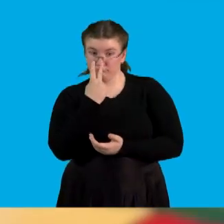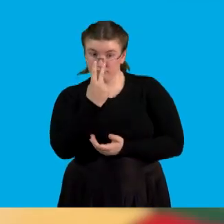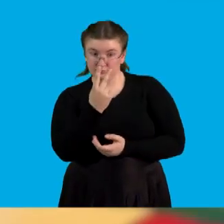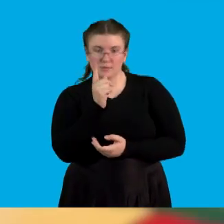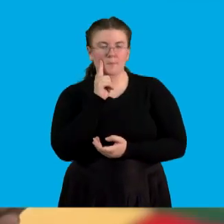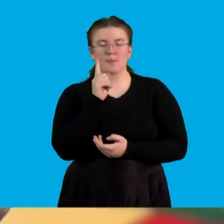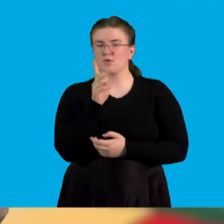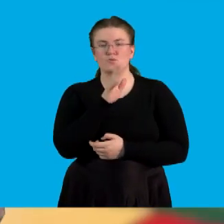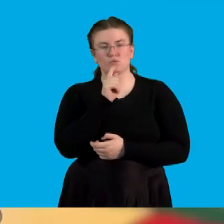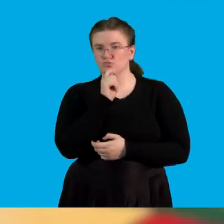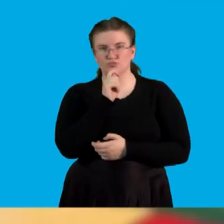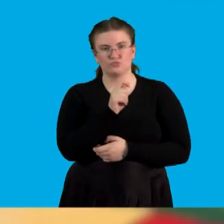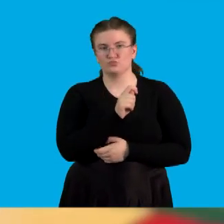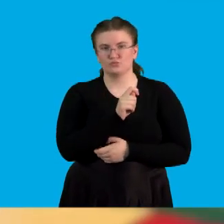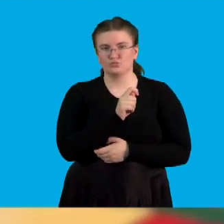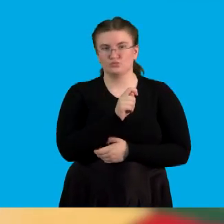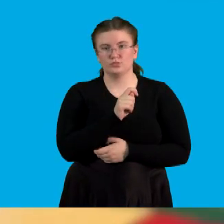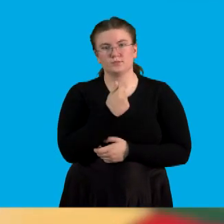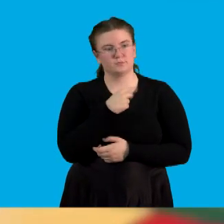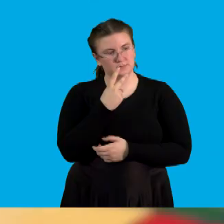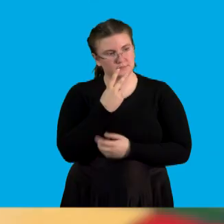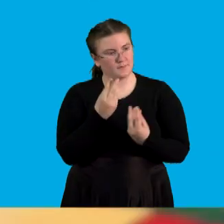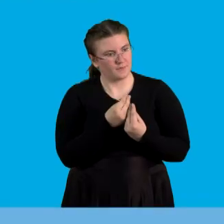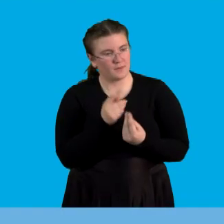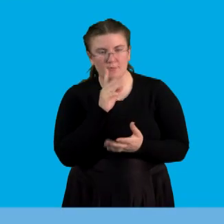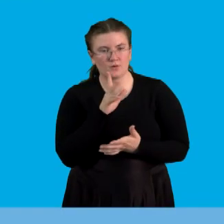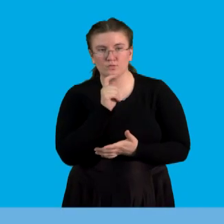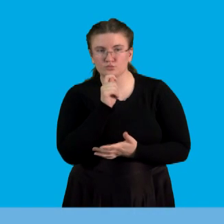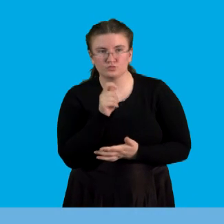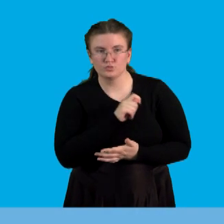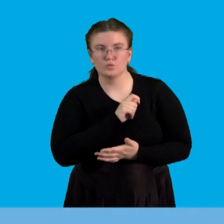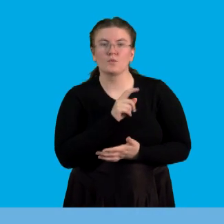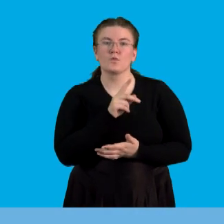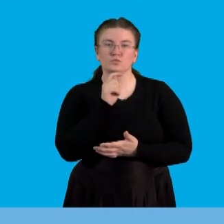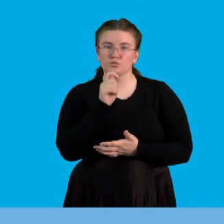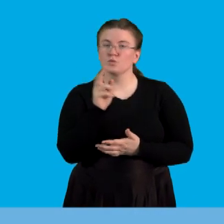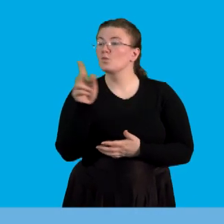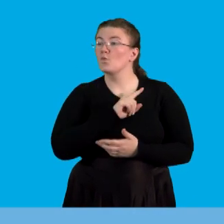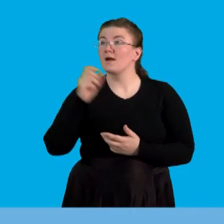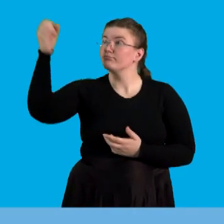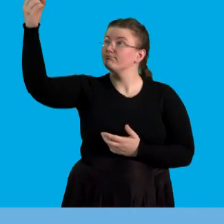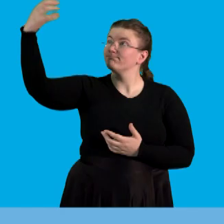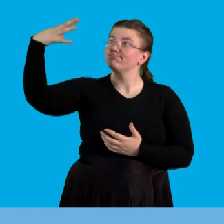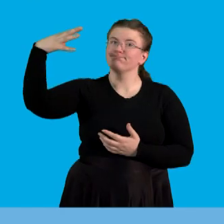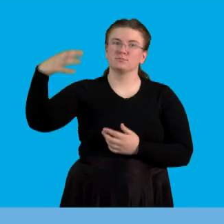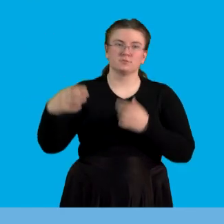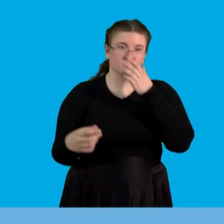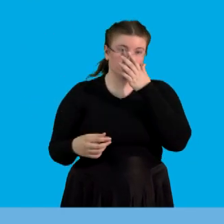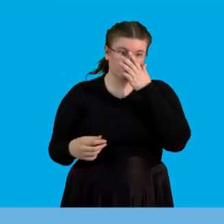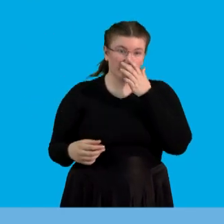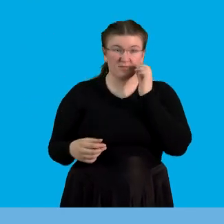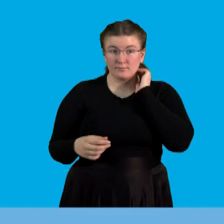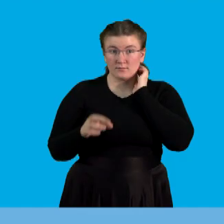what we are actually seeing or what we are looking at. So refraction can be used to explain why